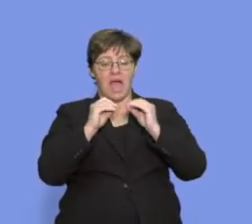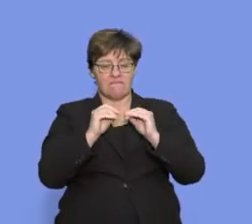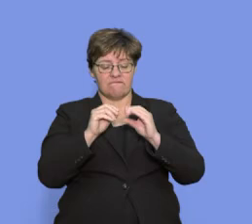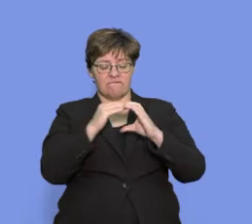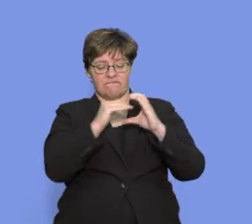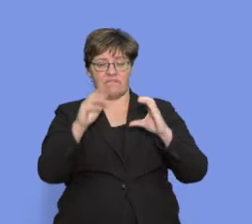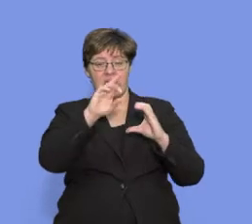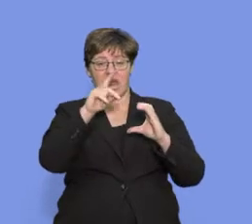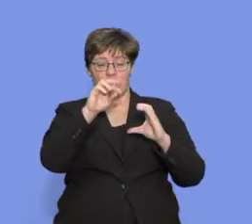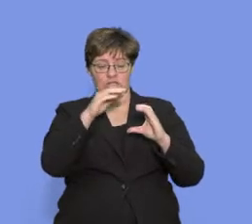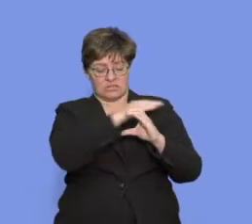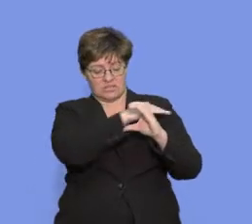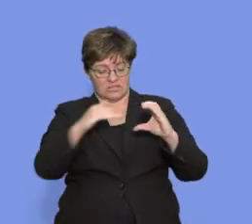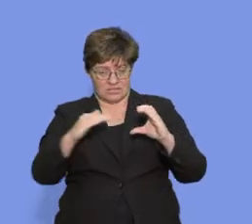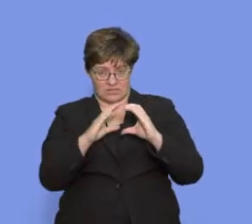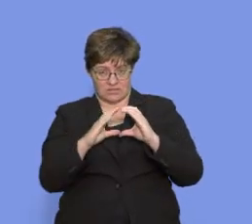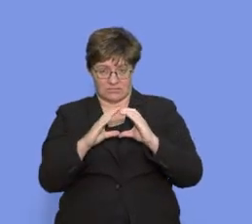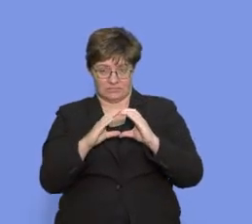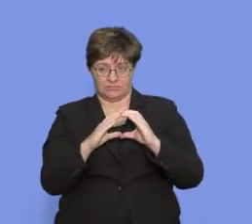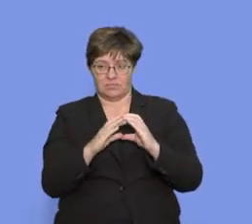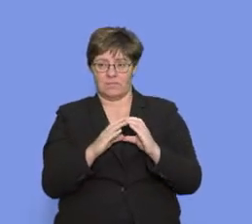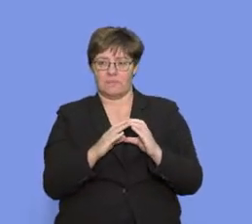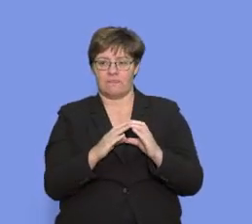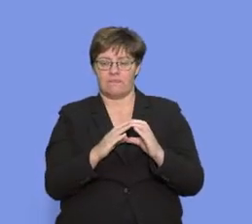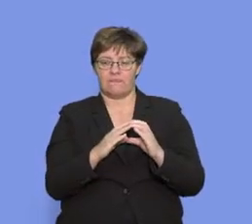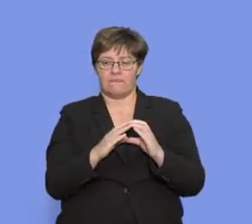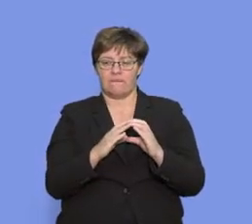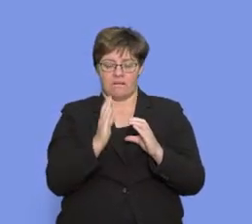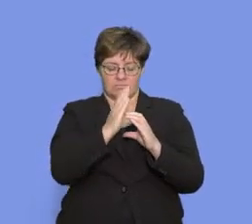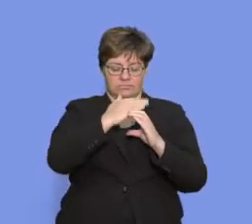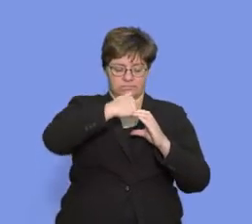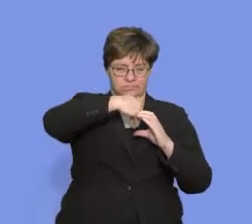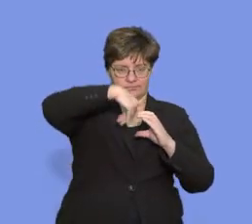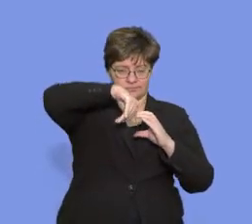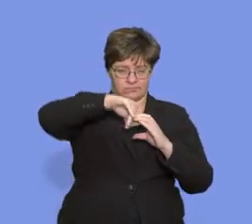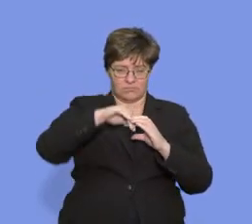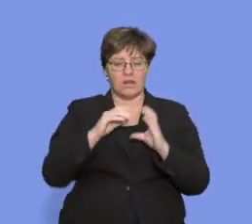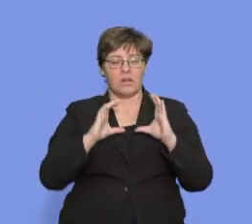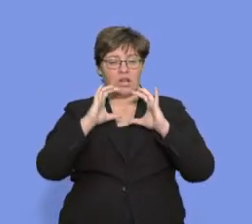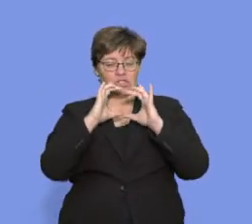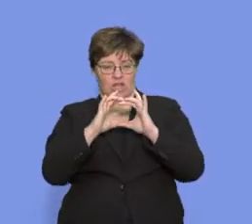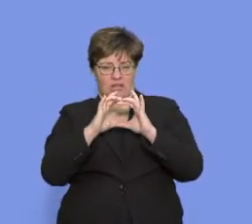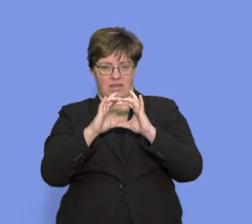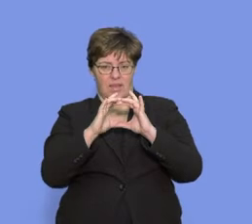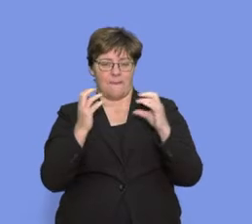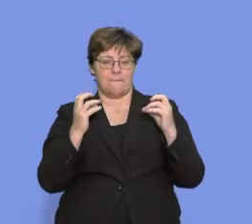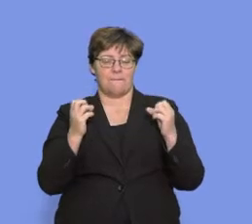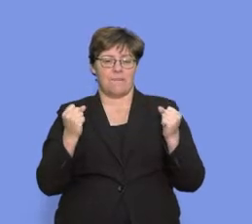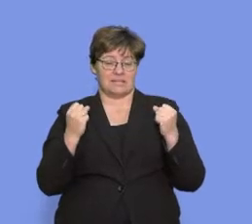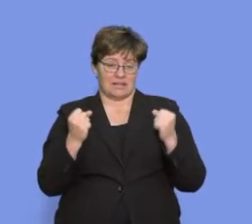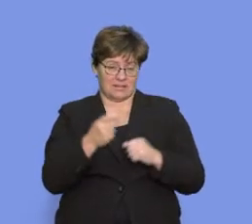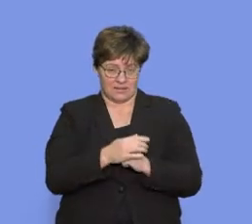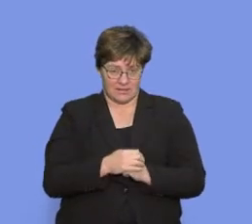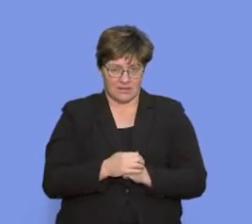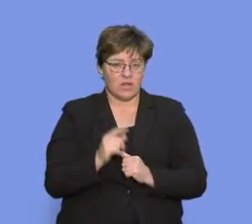a radius, right? There's a radius. And it's circular. So those are the circular